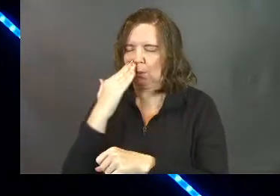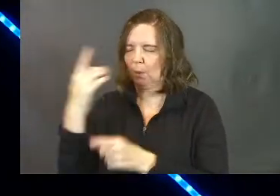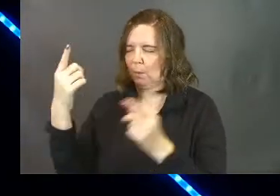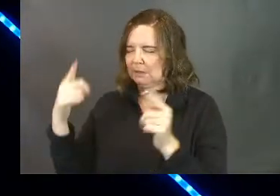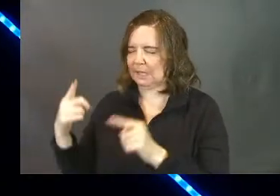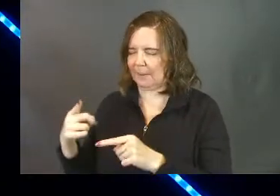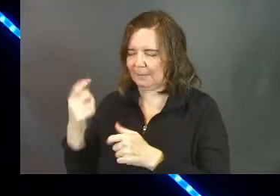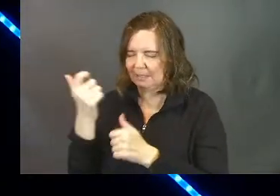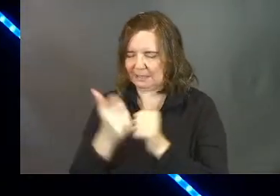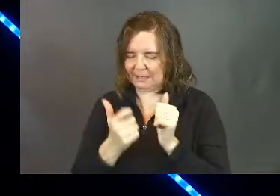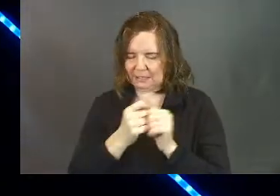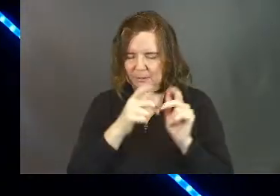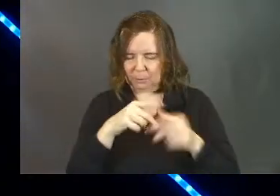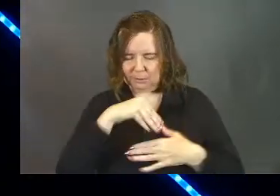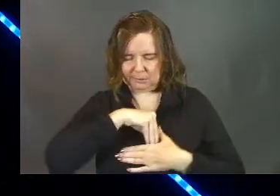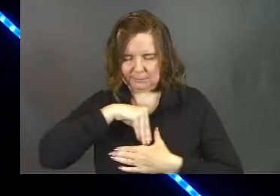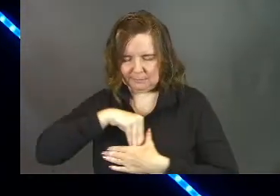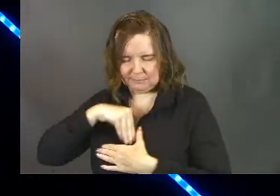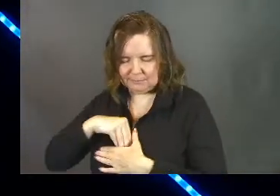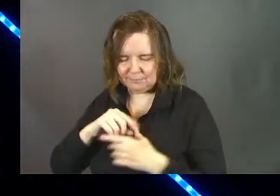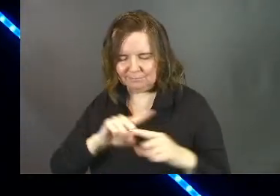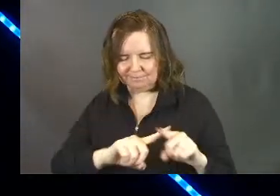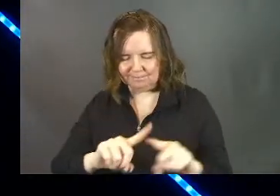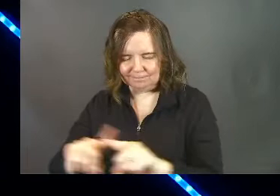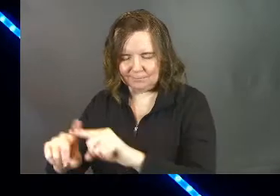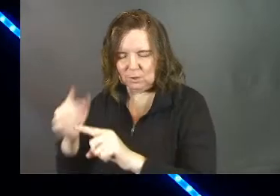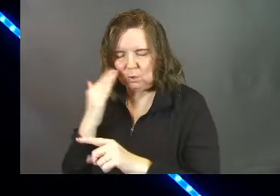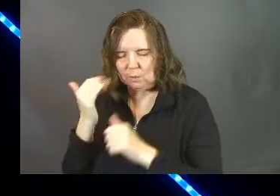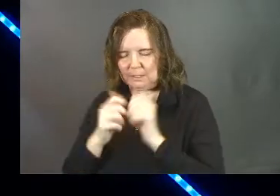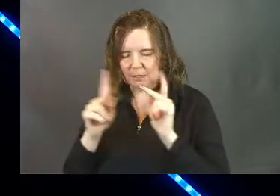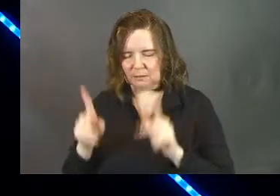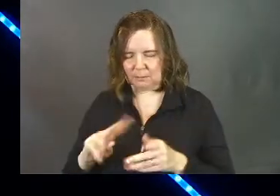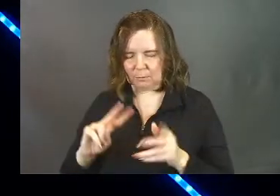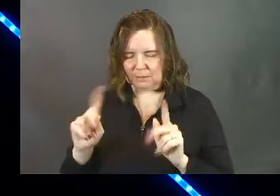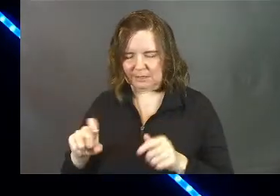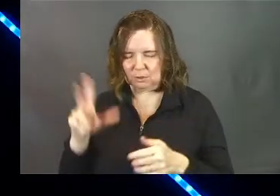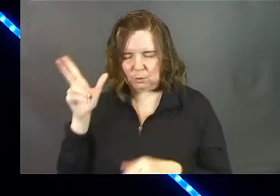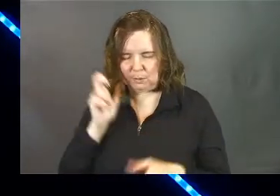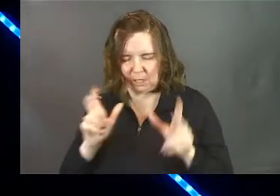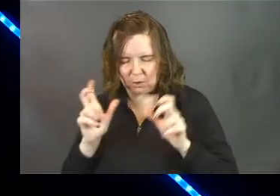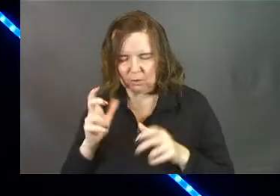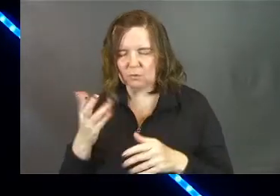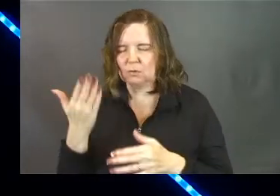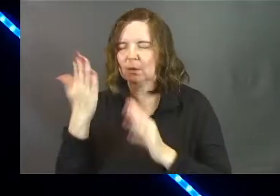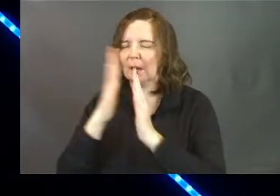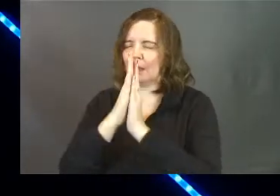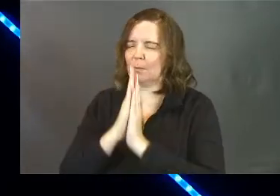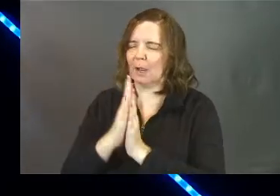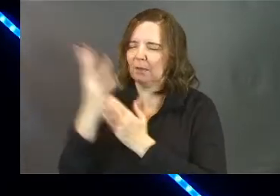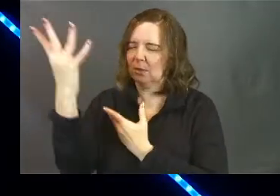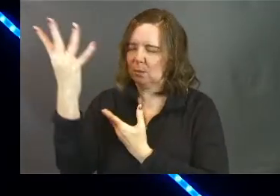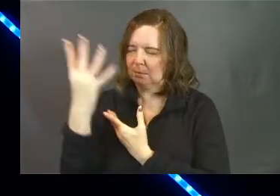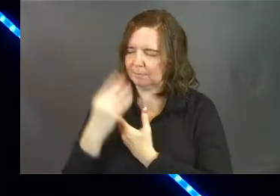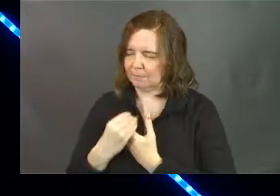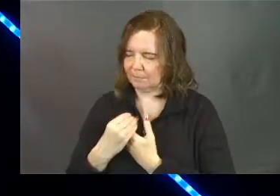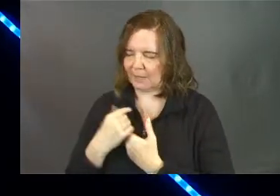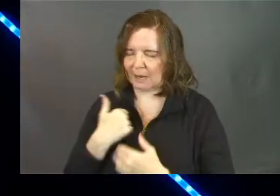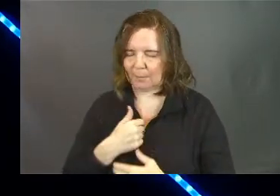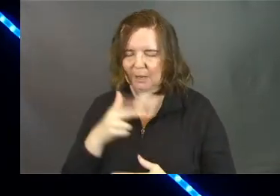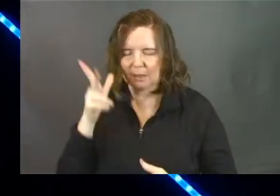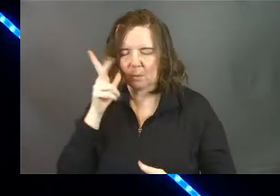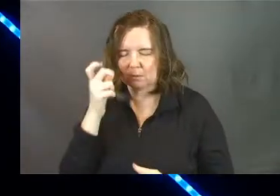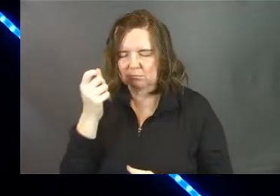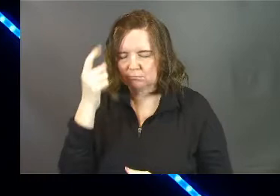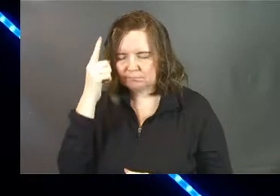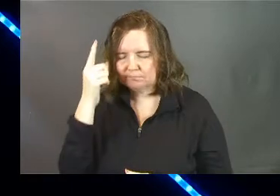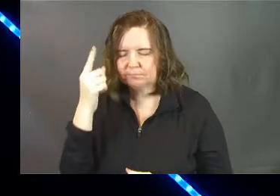what's happening in every single person's life. And God, you know what each person needs to hear. So, God, I pray that you would speak, and God, I pray that we would be listening. God, that